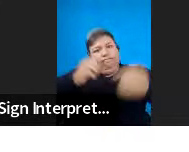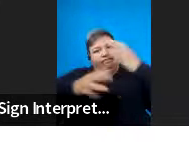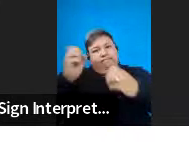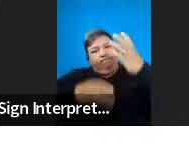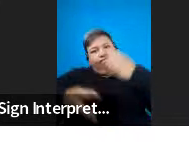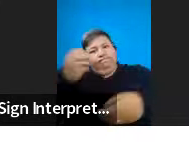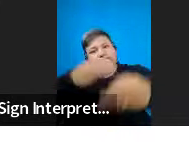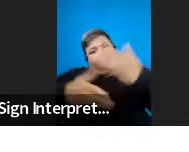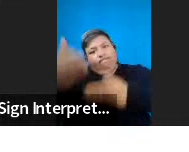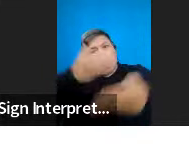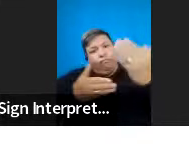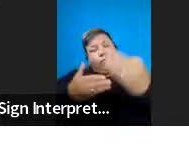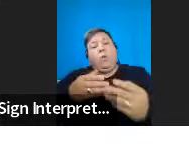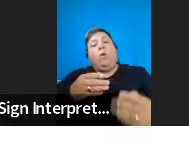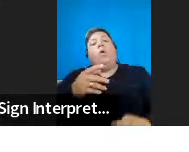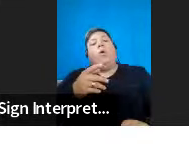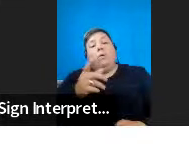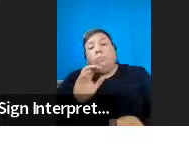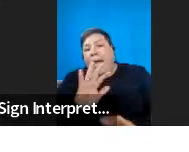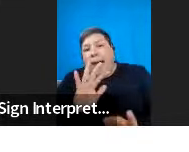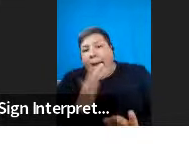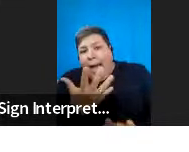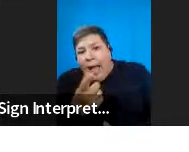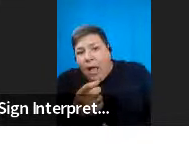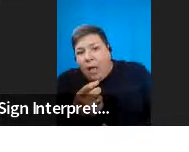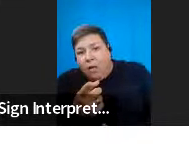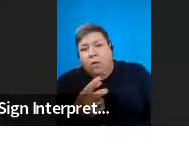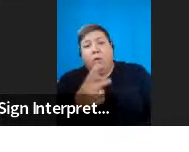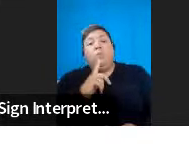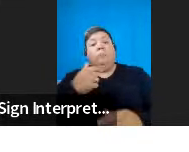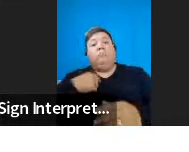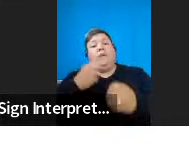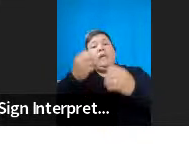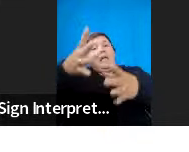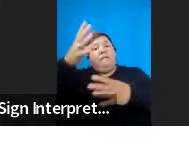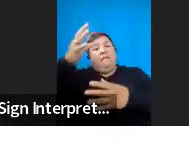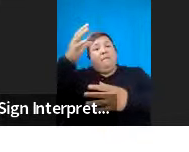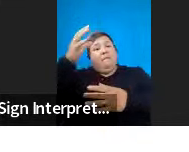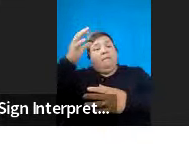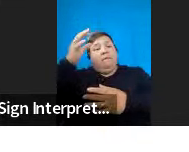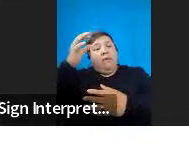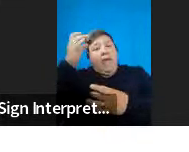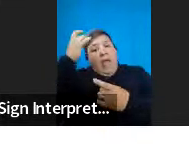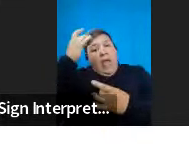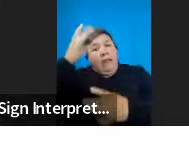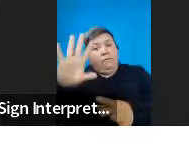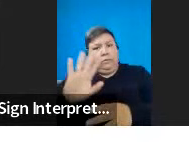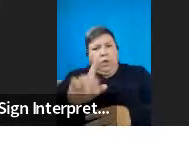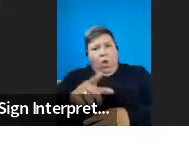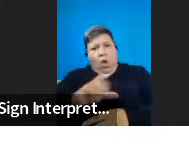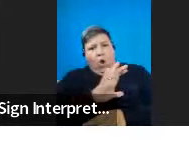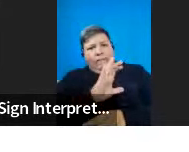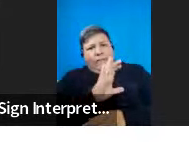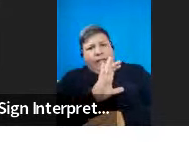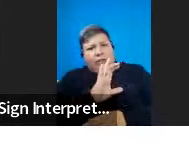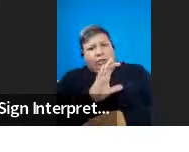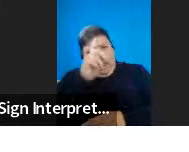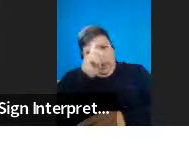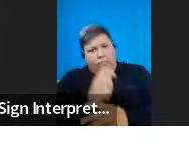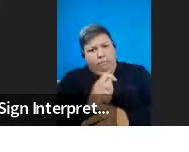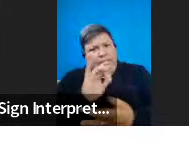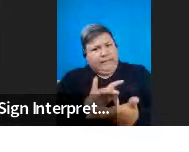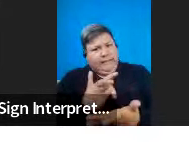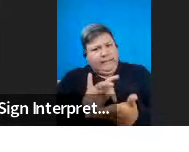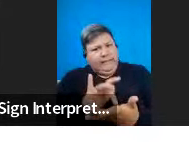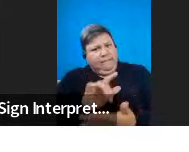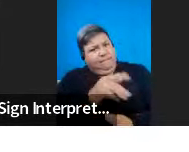we do not want you to share information that is confidential, information that is sensitive from other clients